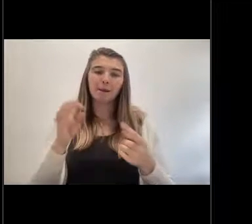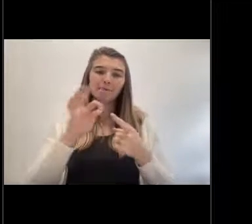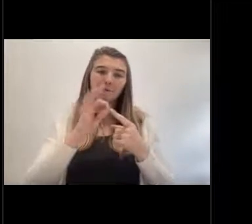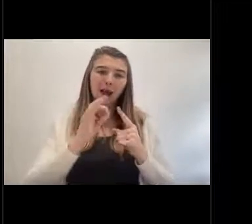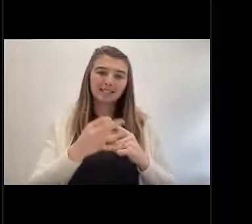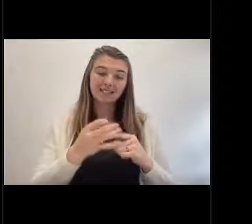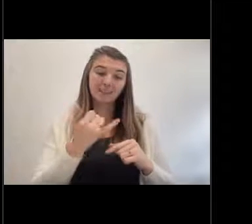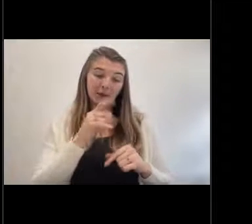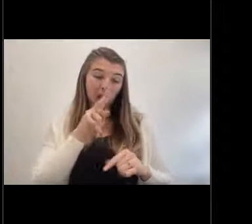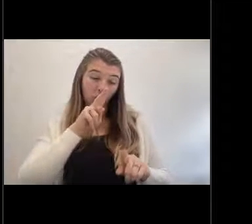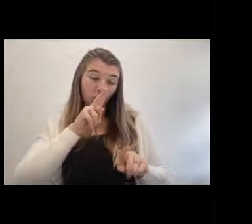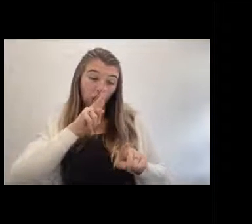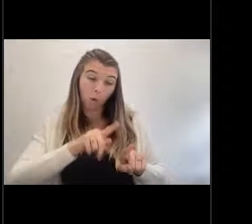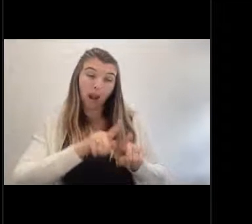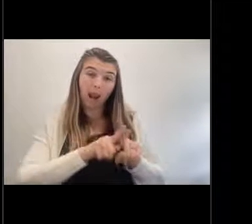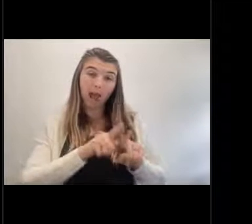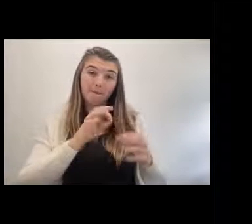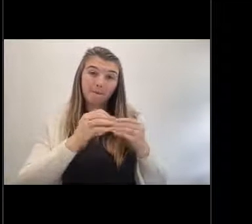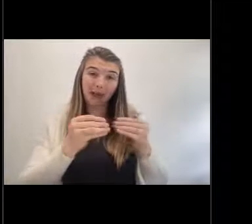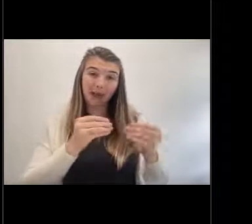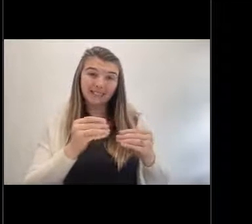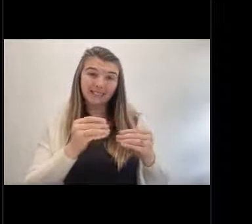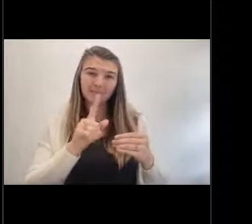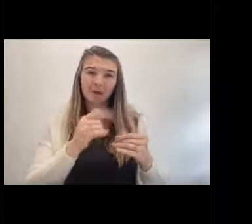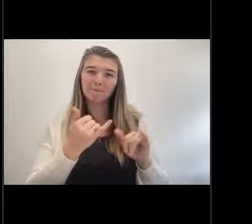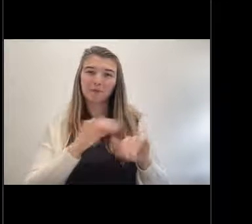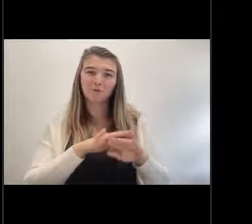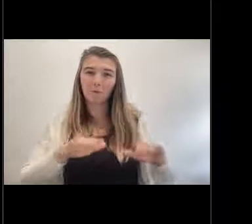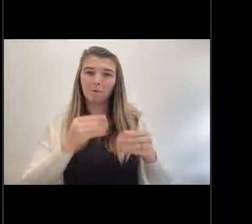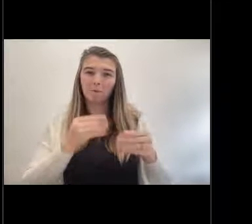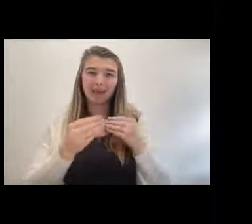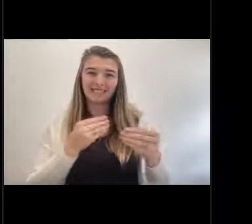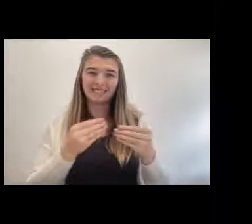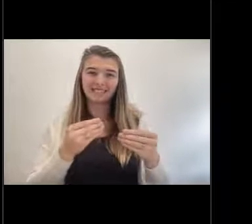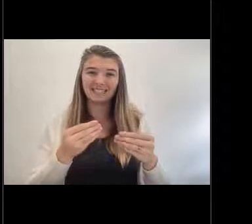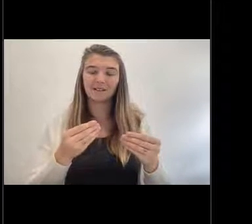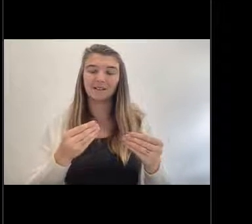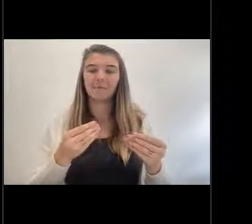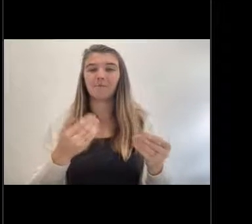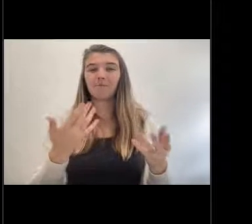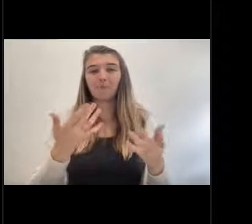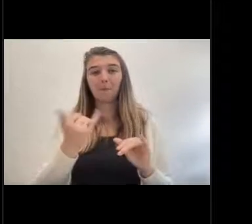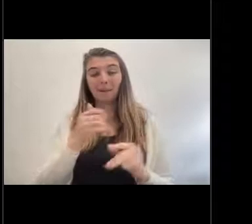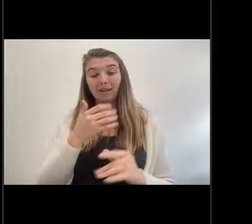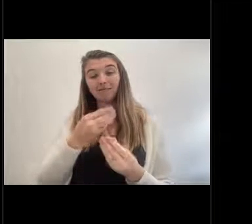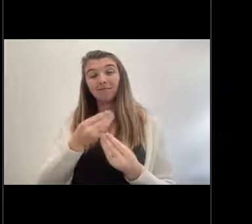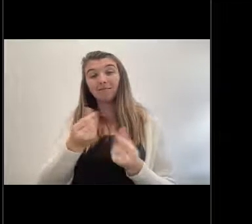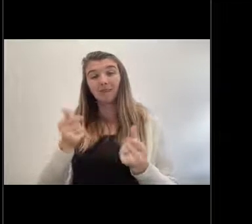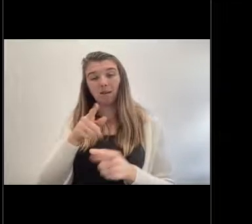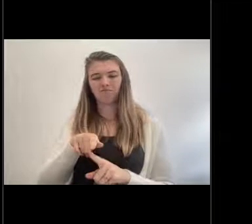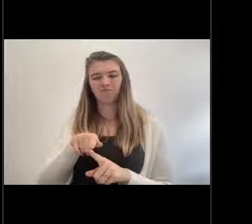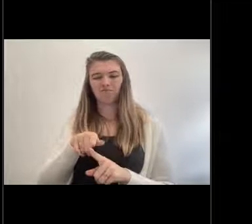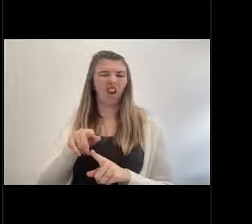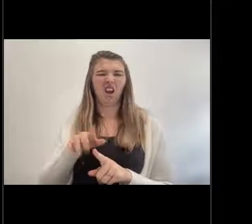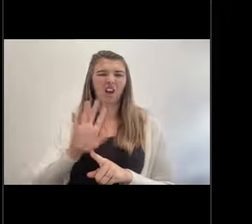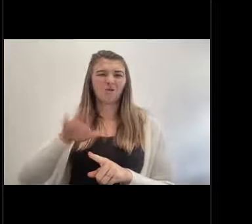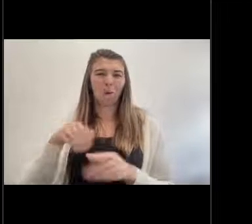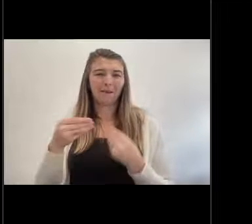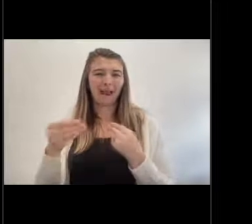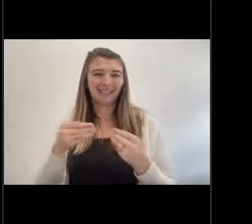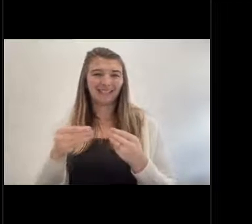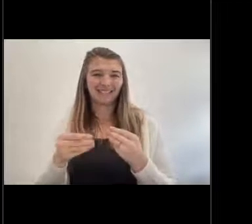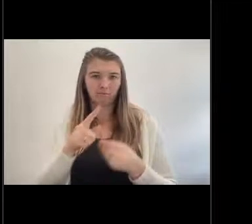like microplastic might not be a plastic, or some that don't look like a microplastic could be a plastic and might be left out. There